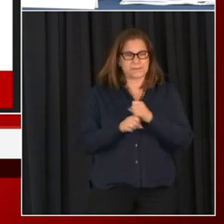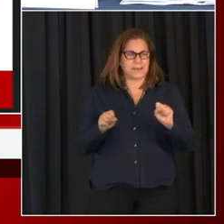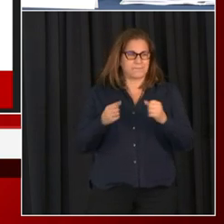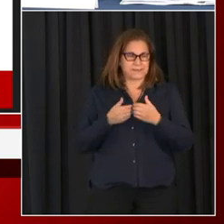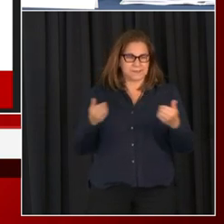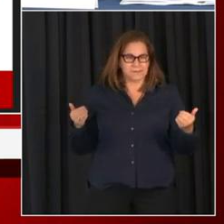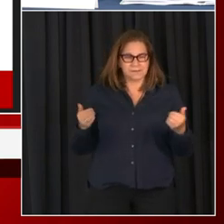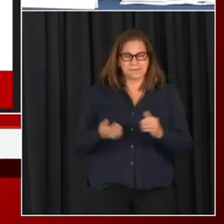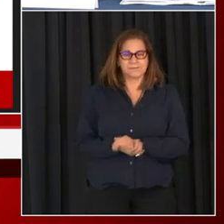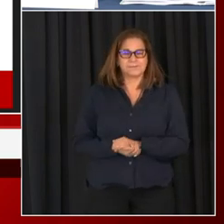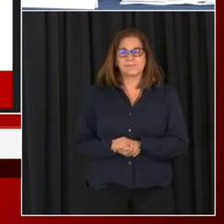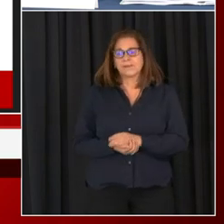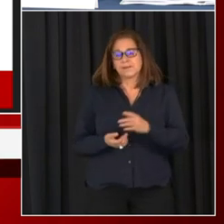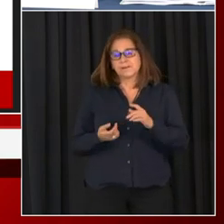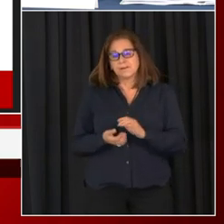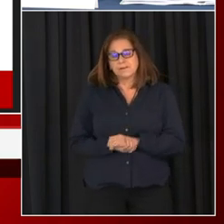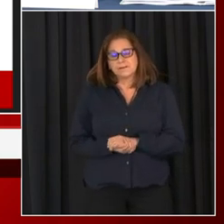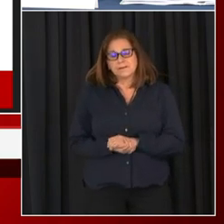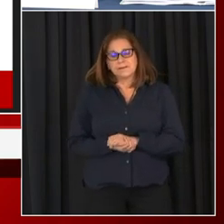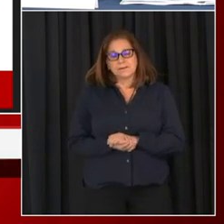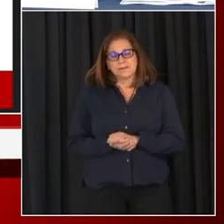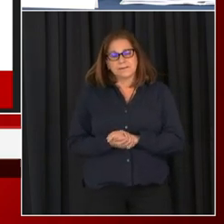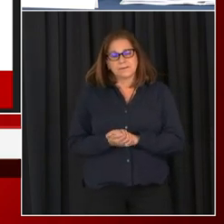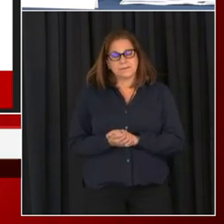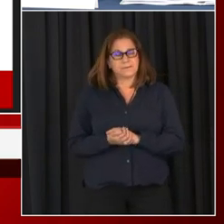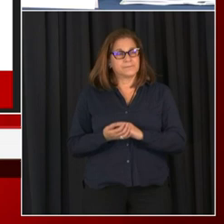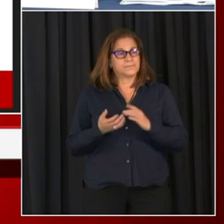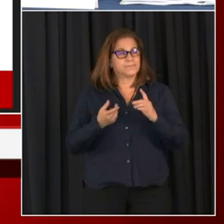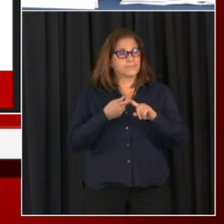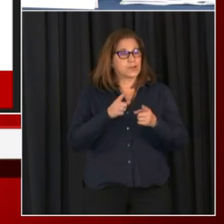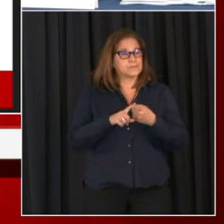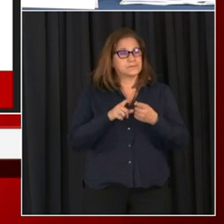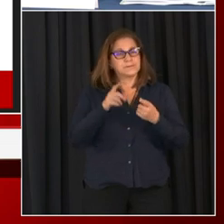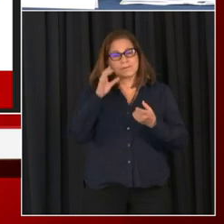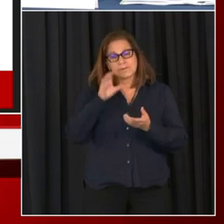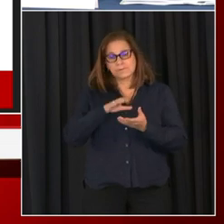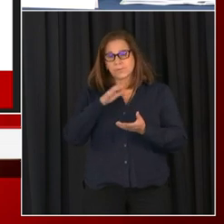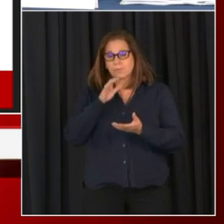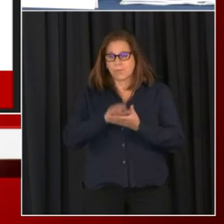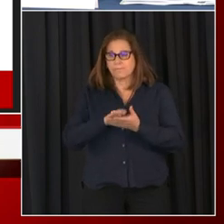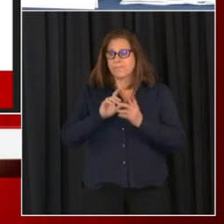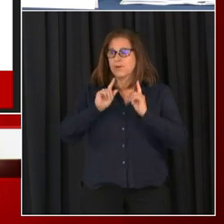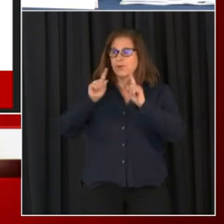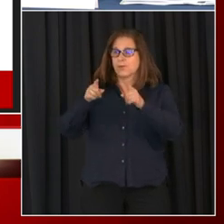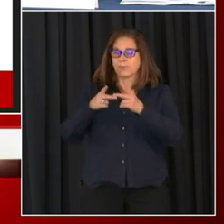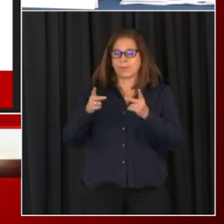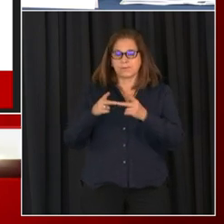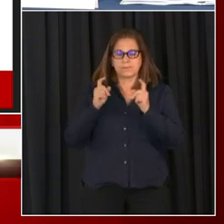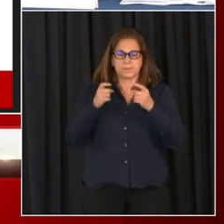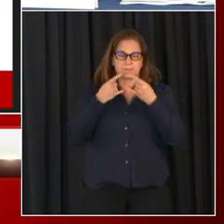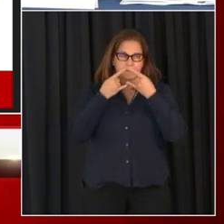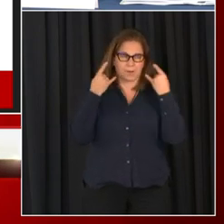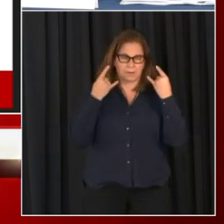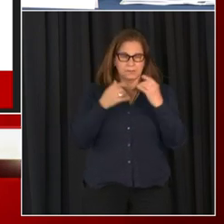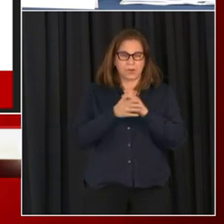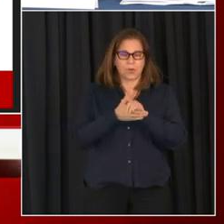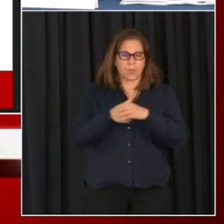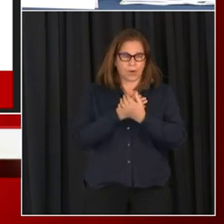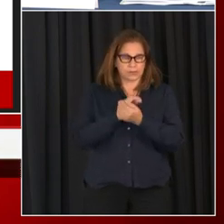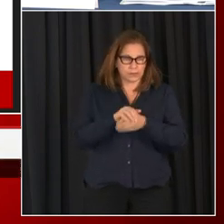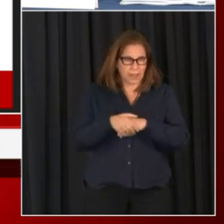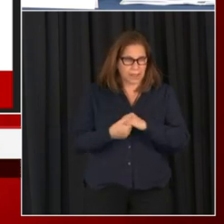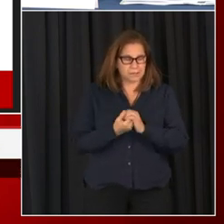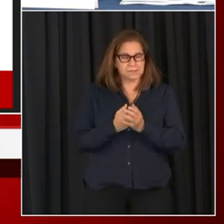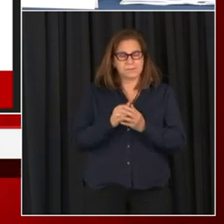your mask on and making sure that you wash your hands before you take your lunch, and all of those things are the best way to keep